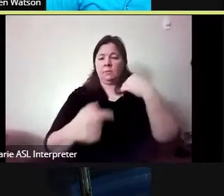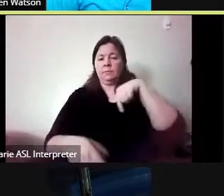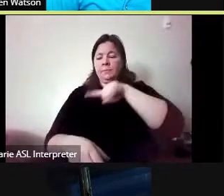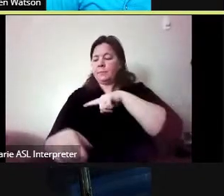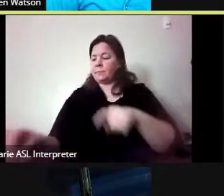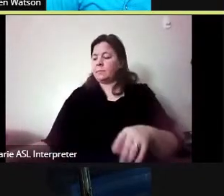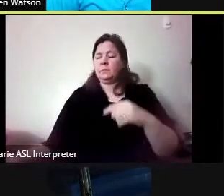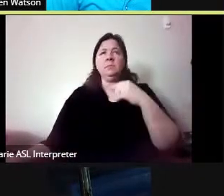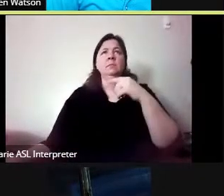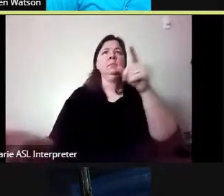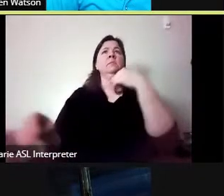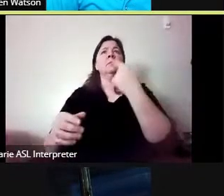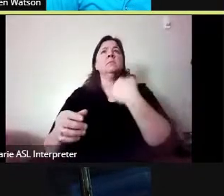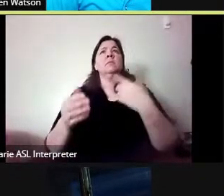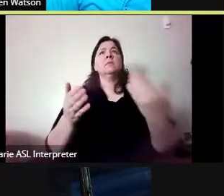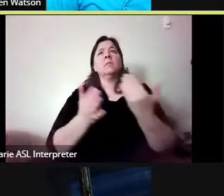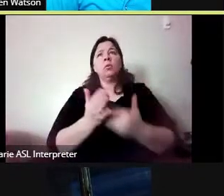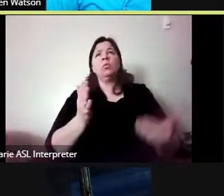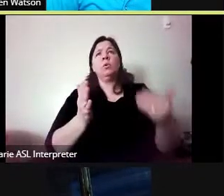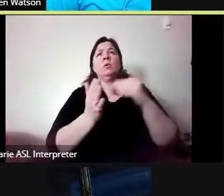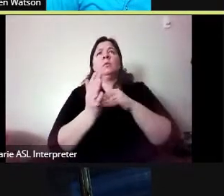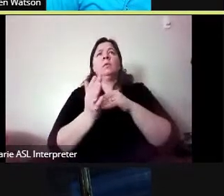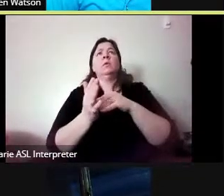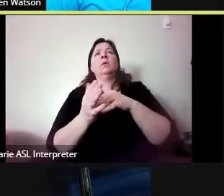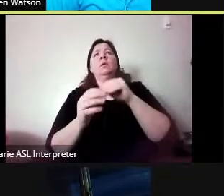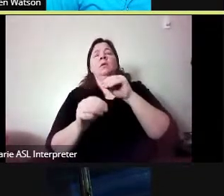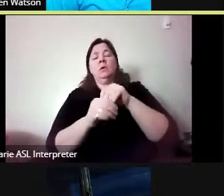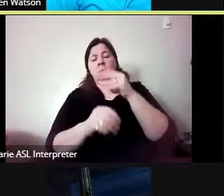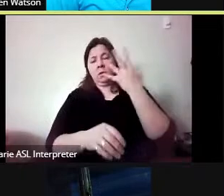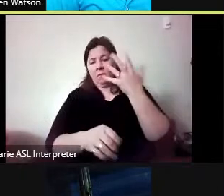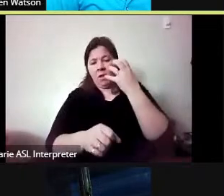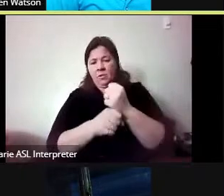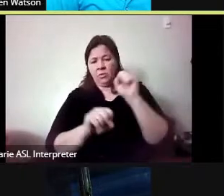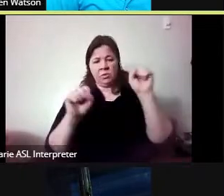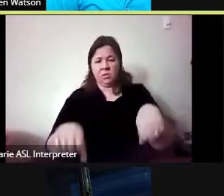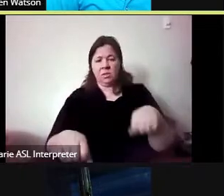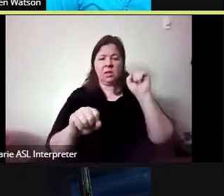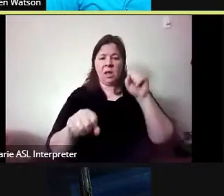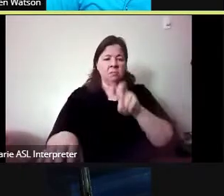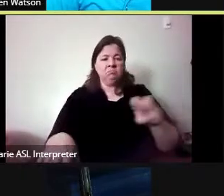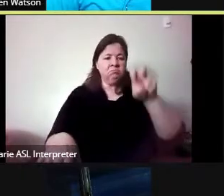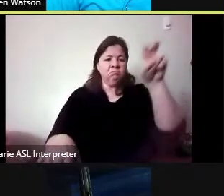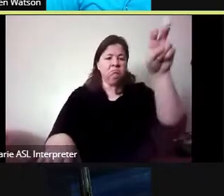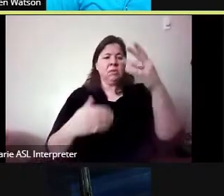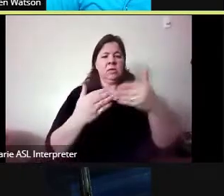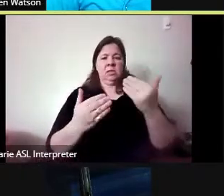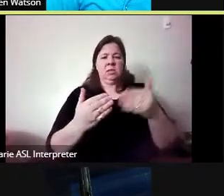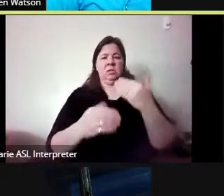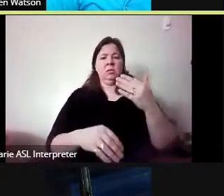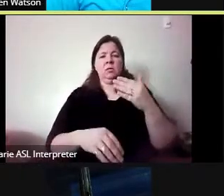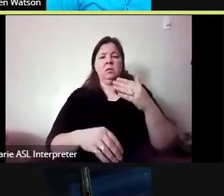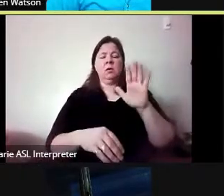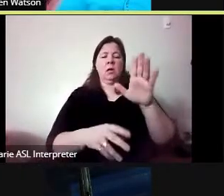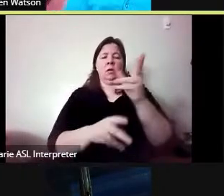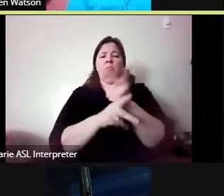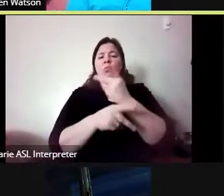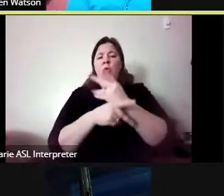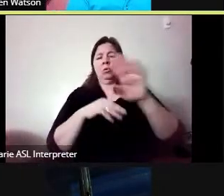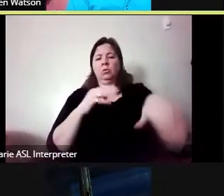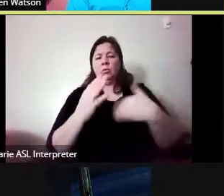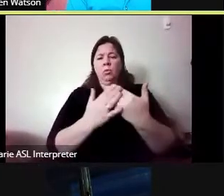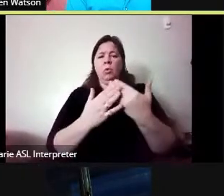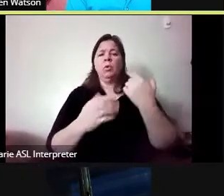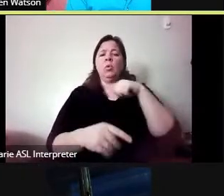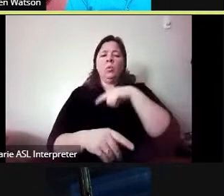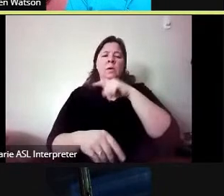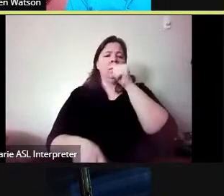Ash has told us repeatedly that a 5-year-old will be able to navigate the Onpassive website and its products. So we just need to